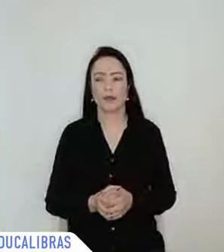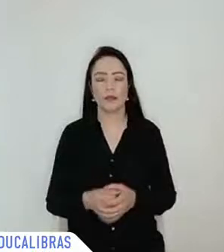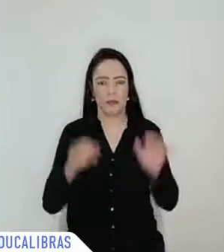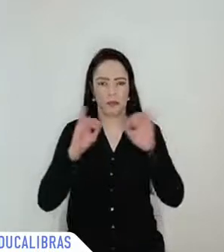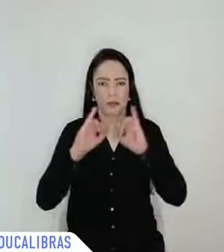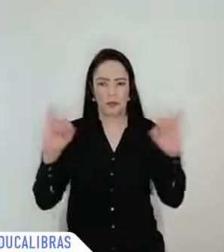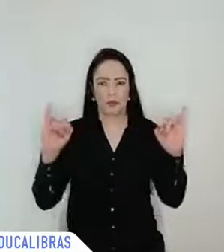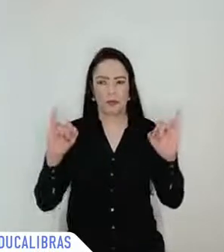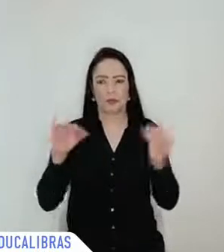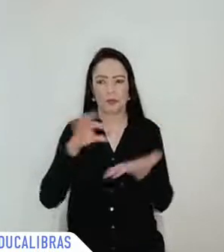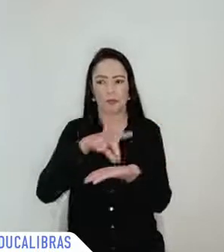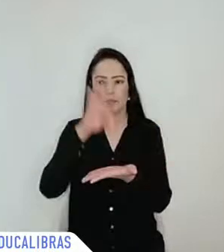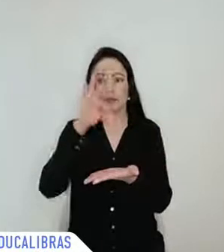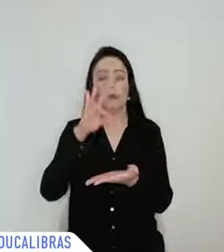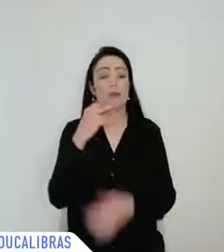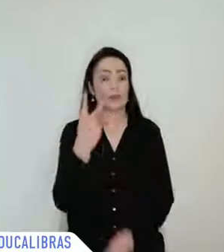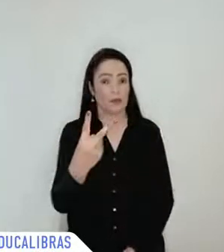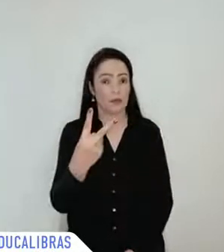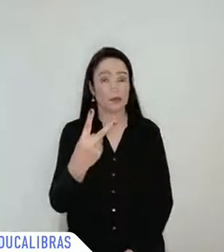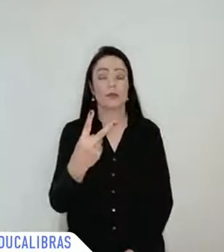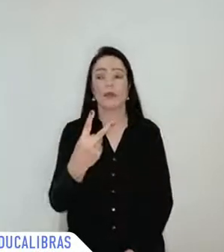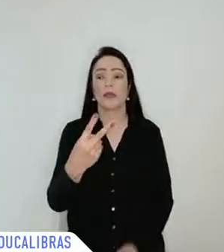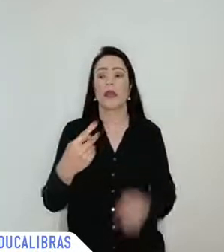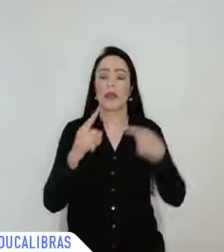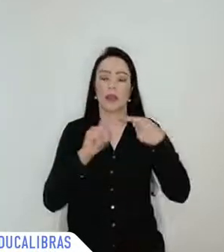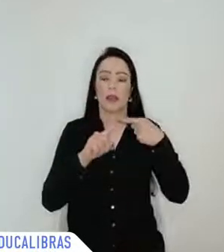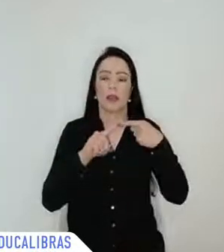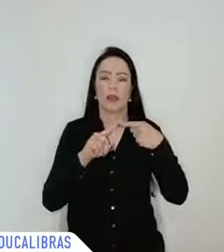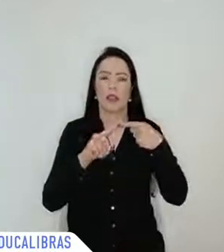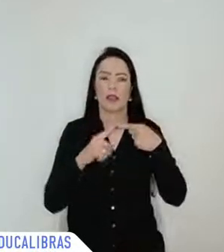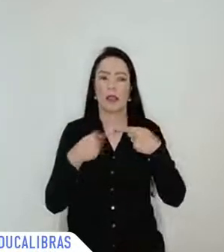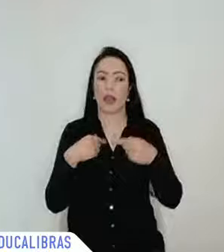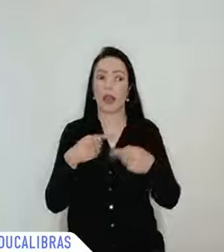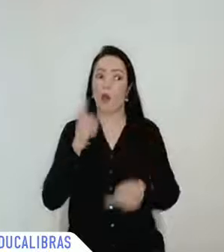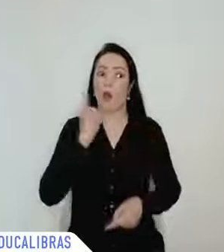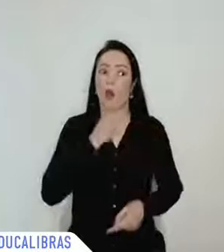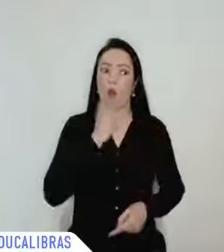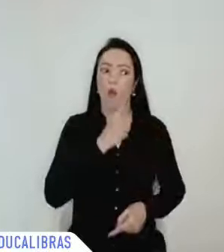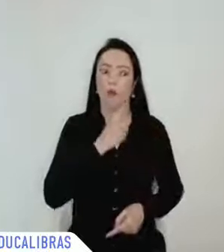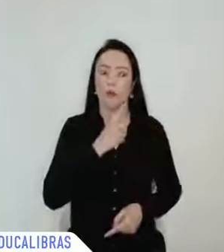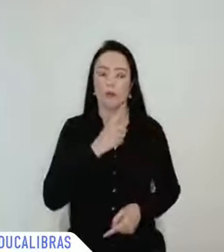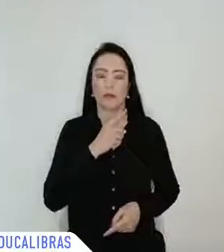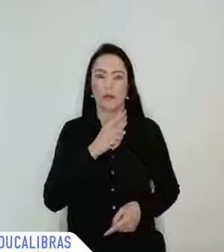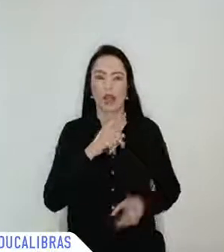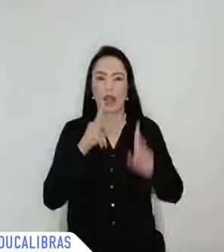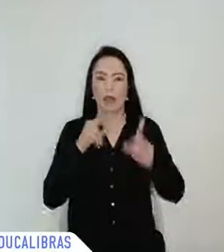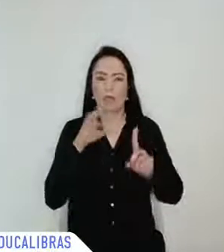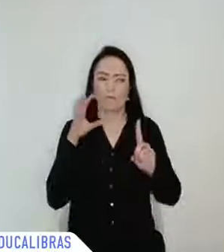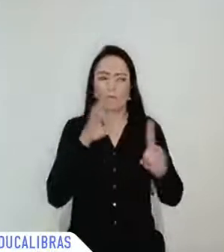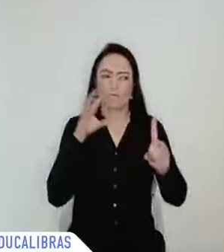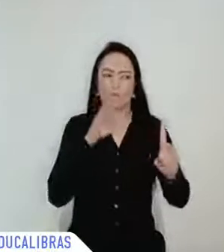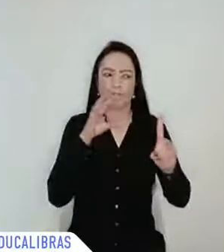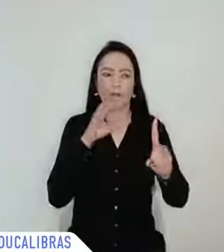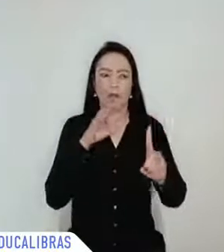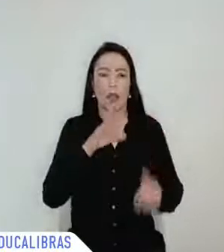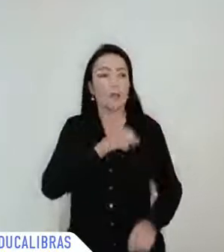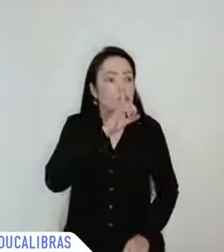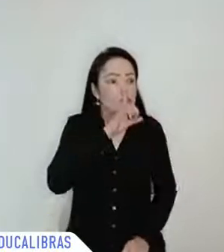earlier today to highlight. One is the intimidation and